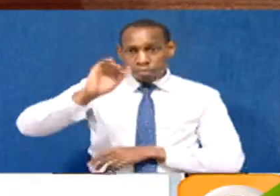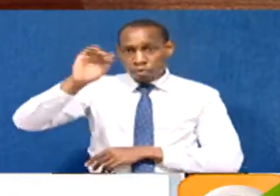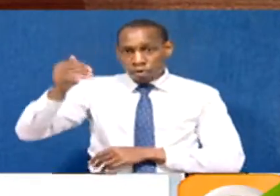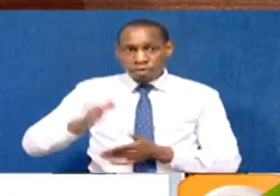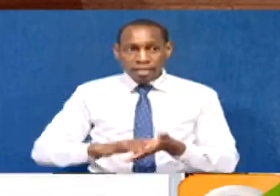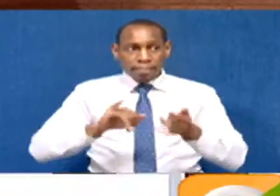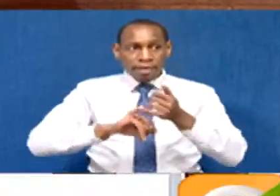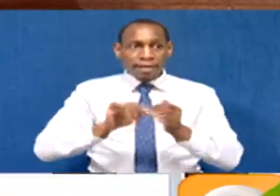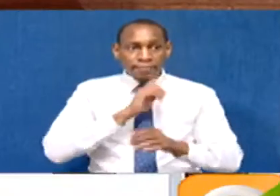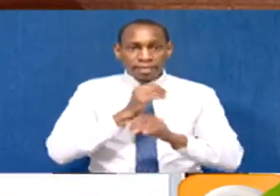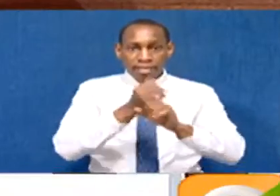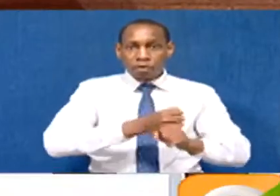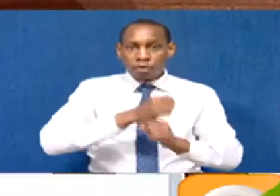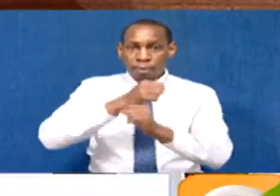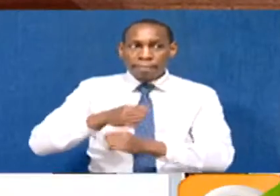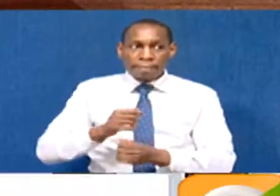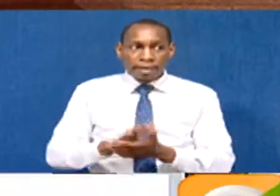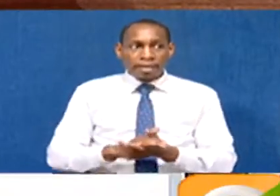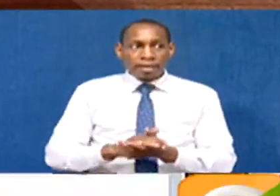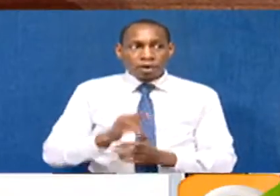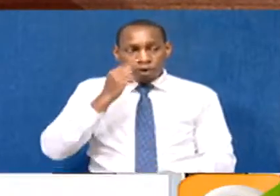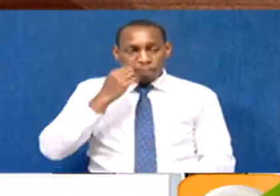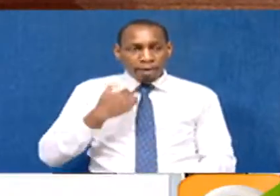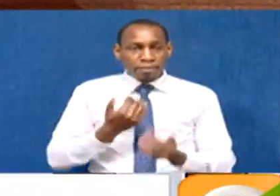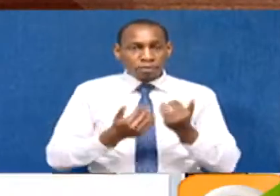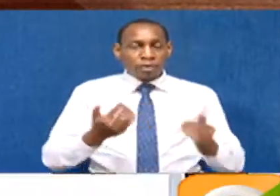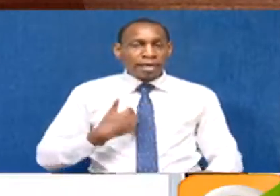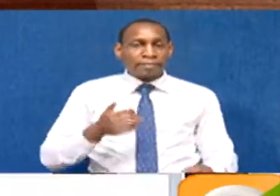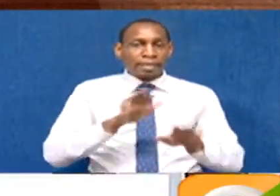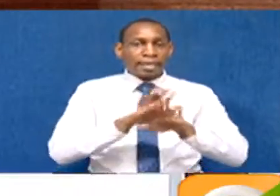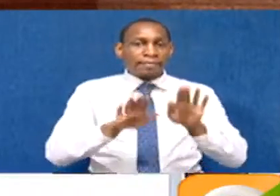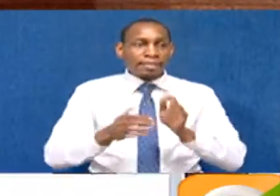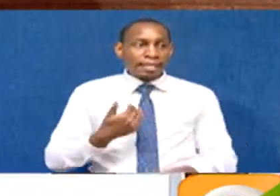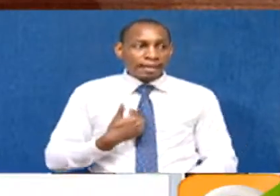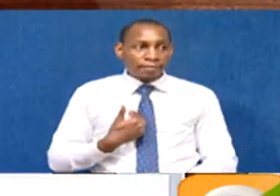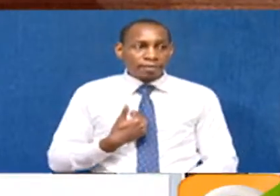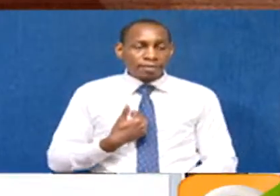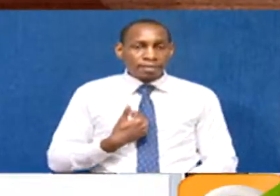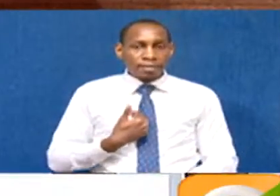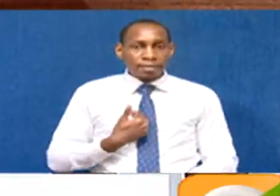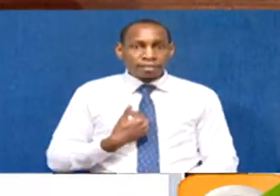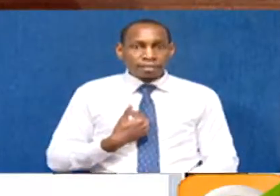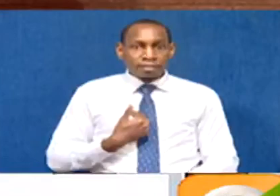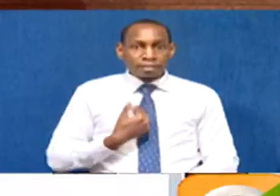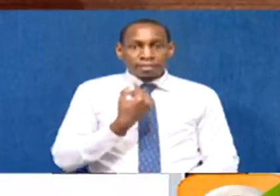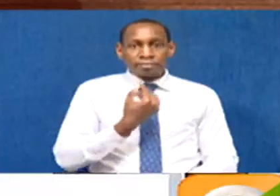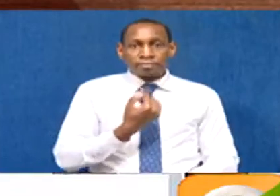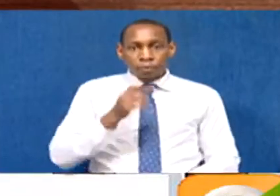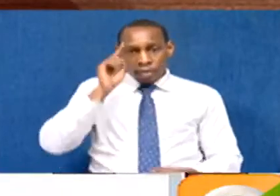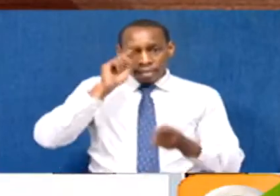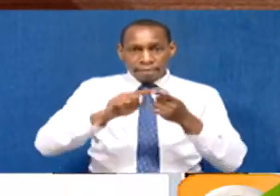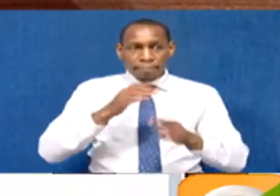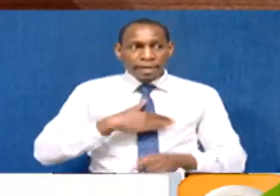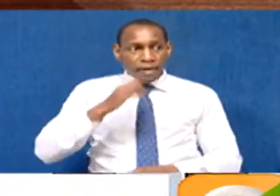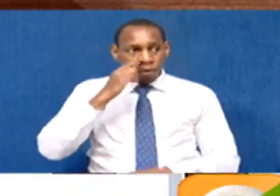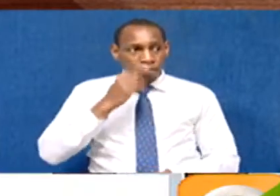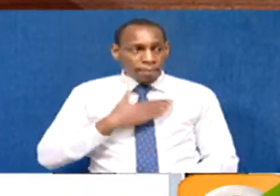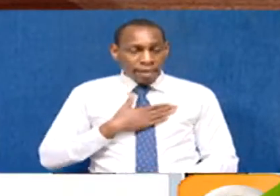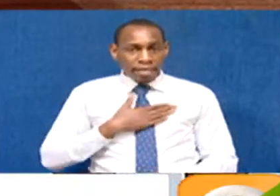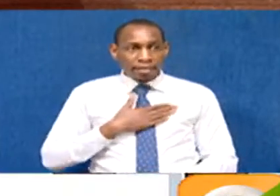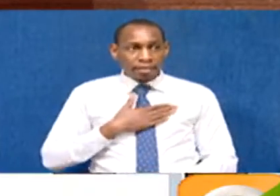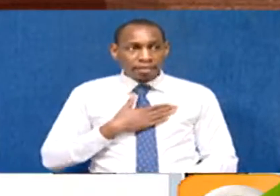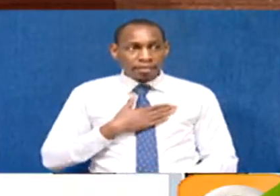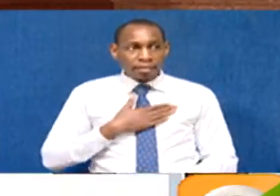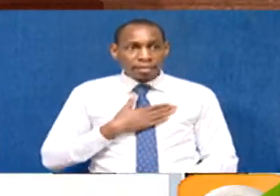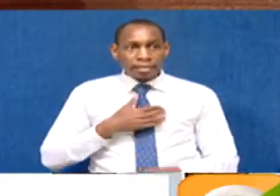I'm married in Homa Bay. I have a home, I have children, I have for every intent and purposes, my home. Where I